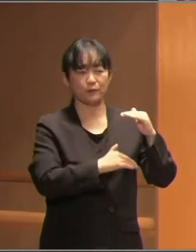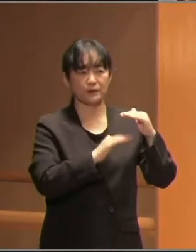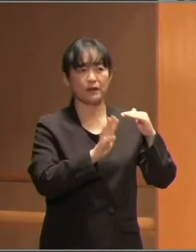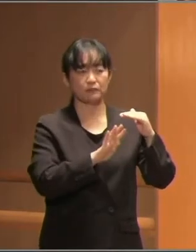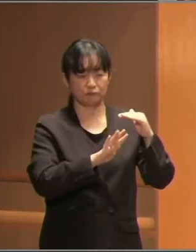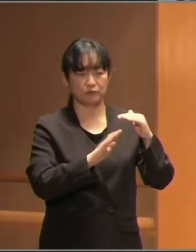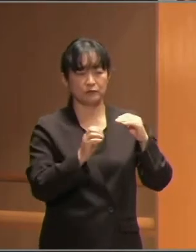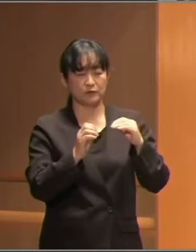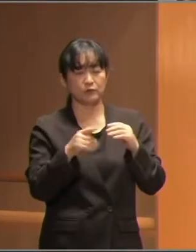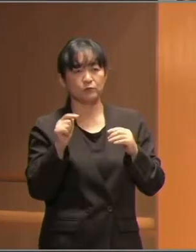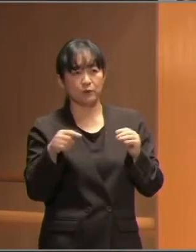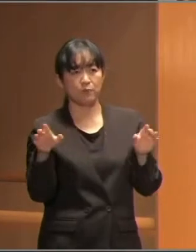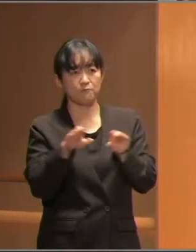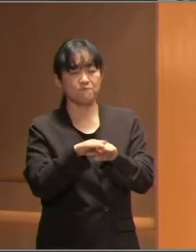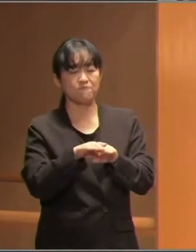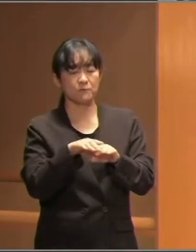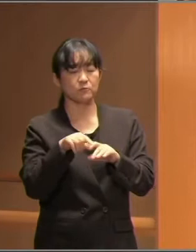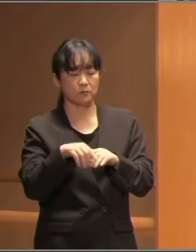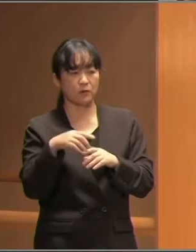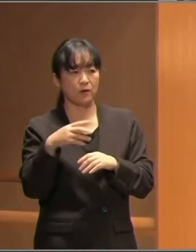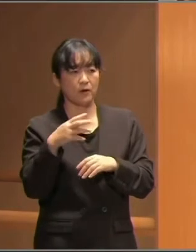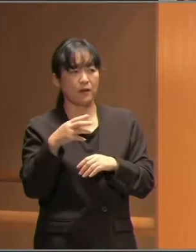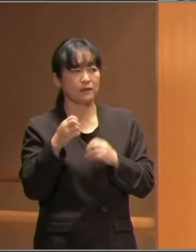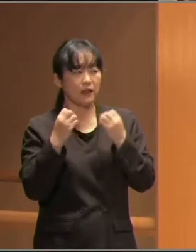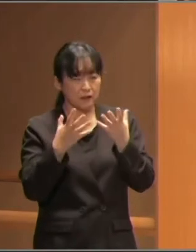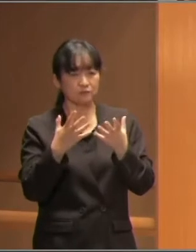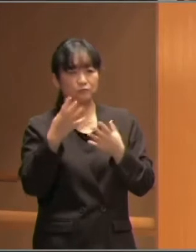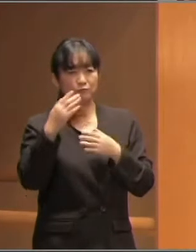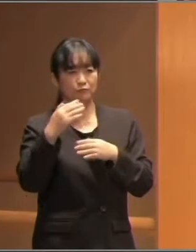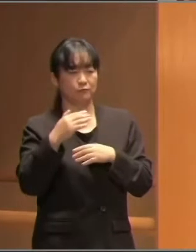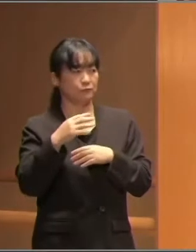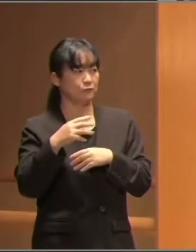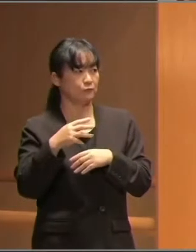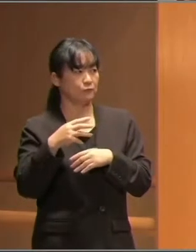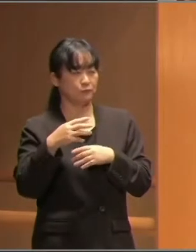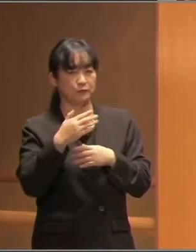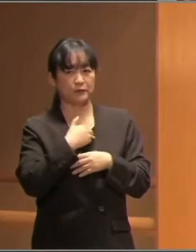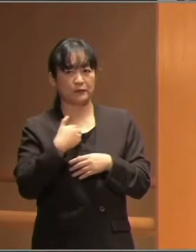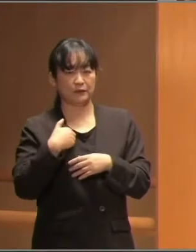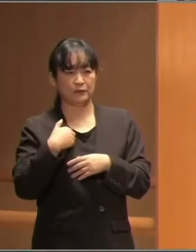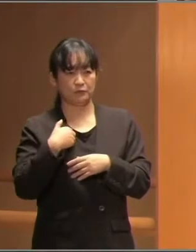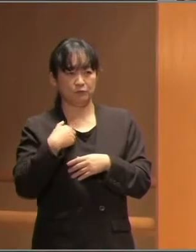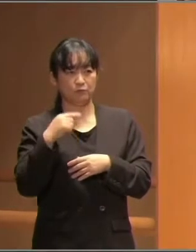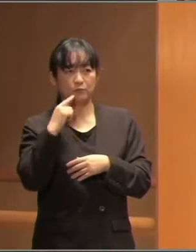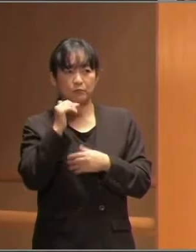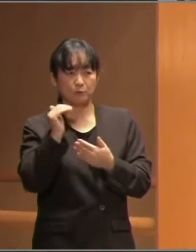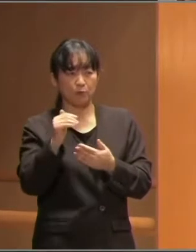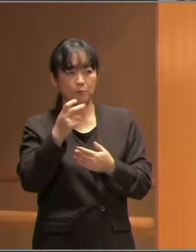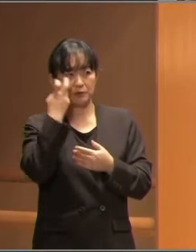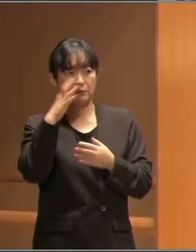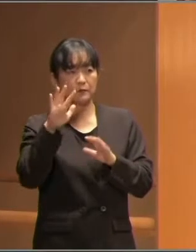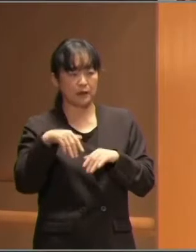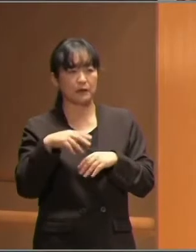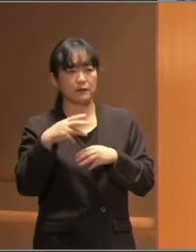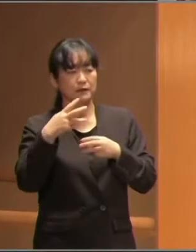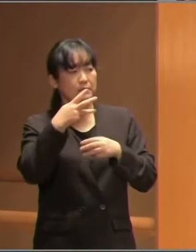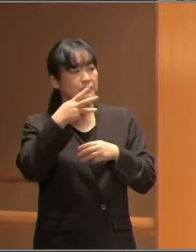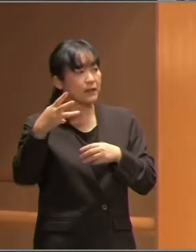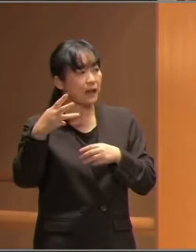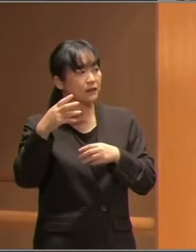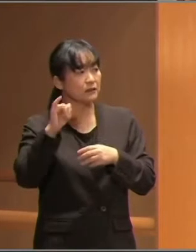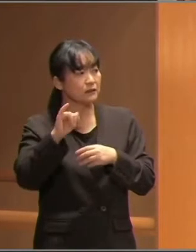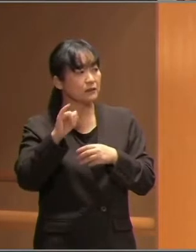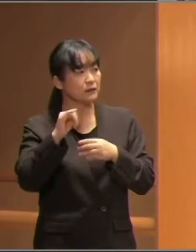was found. So these were summarized in these 2 papers. And this